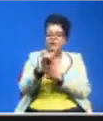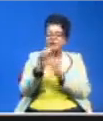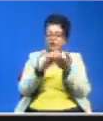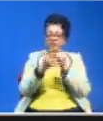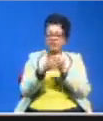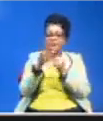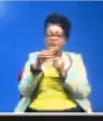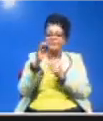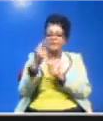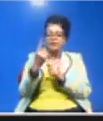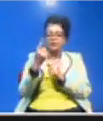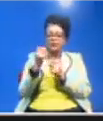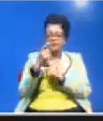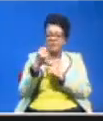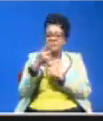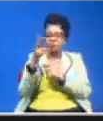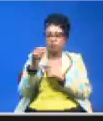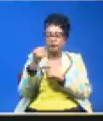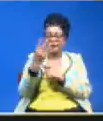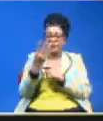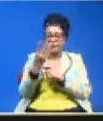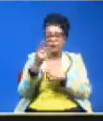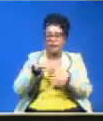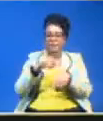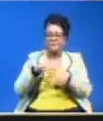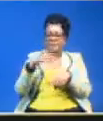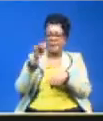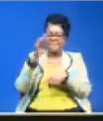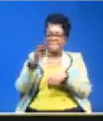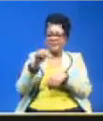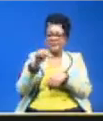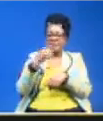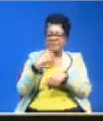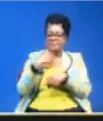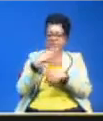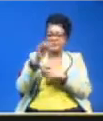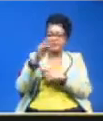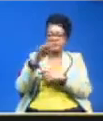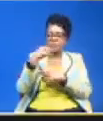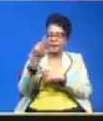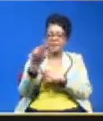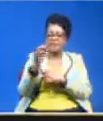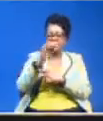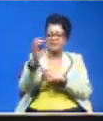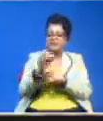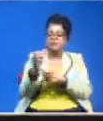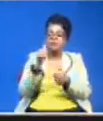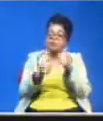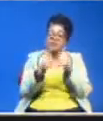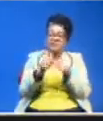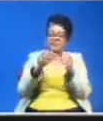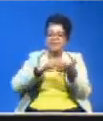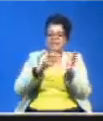the 1st of November 2024 after the IMF raised the quota threshold to 300%, which means